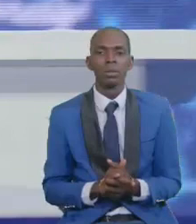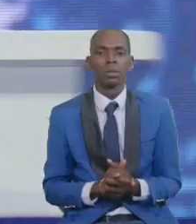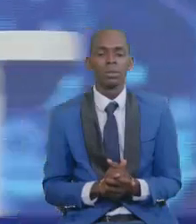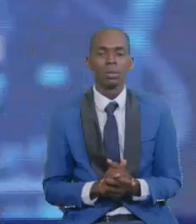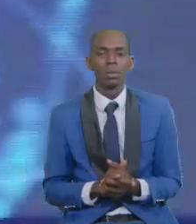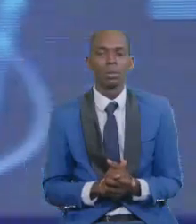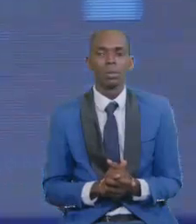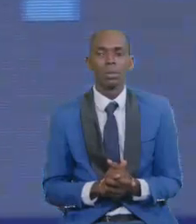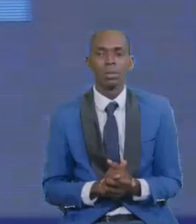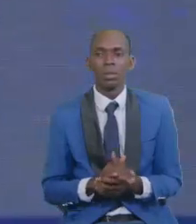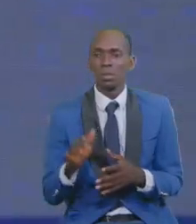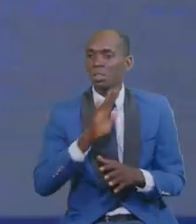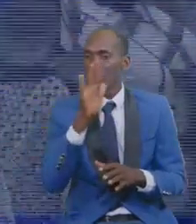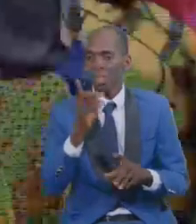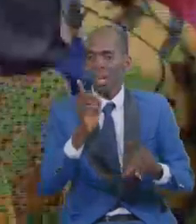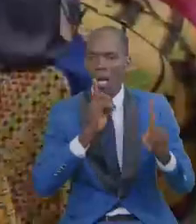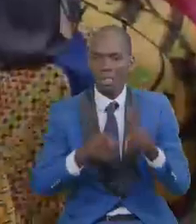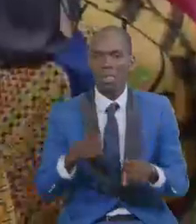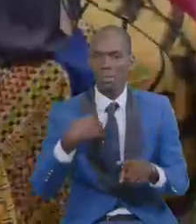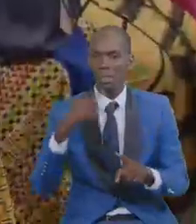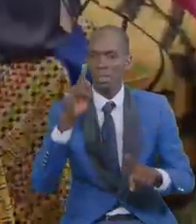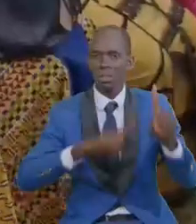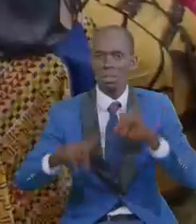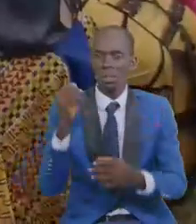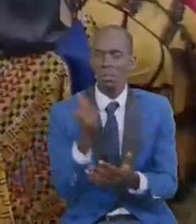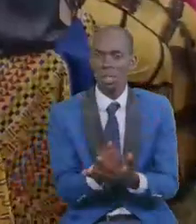You didn't say amen for yourself.